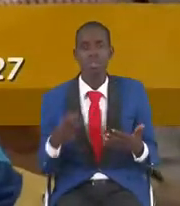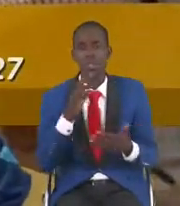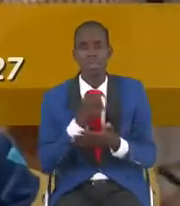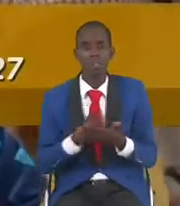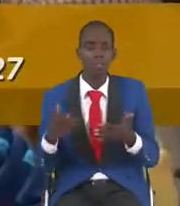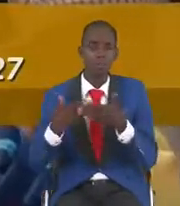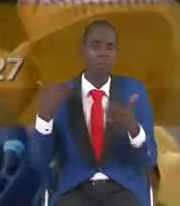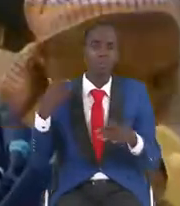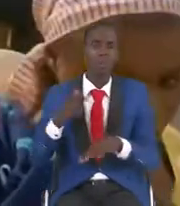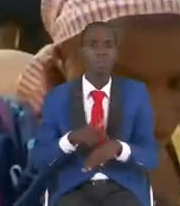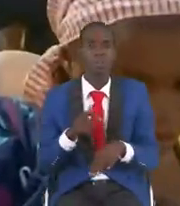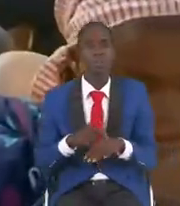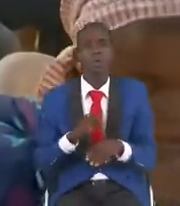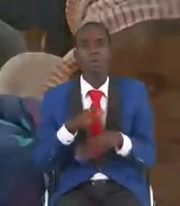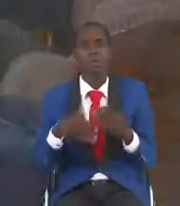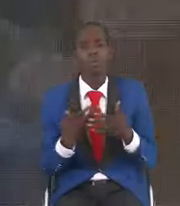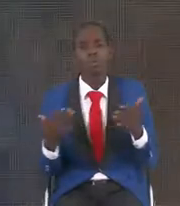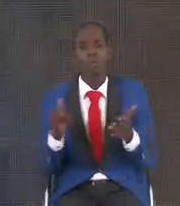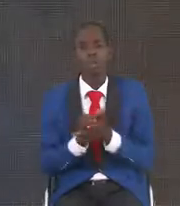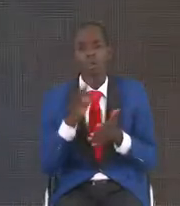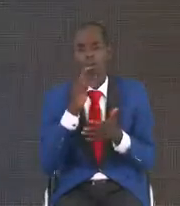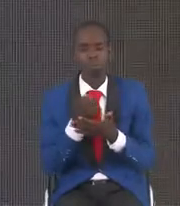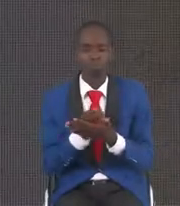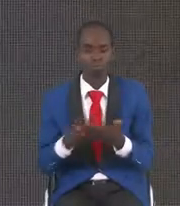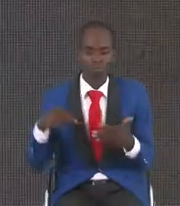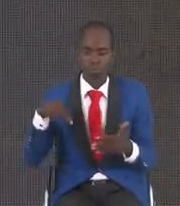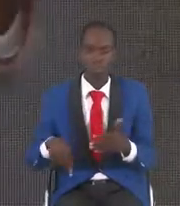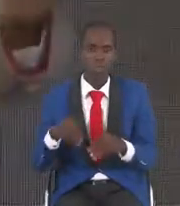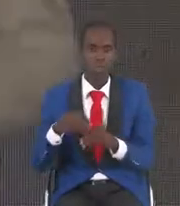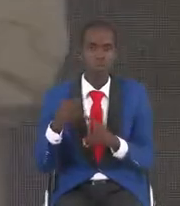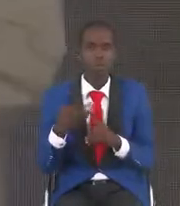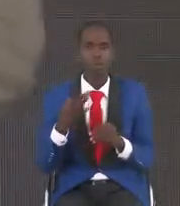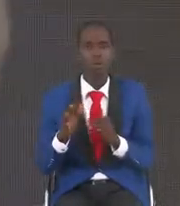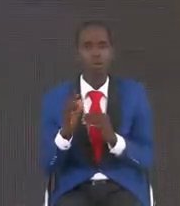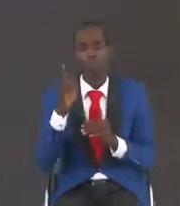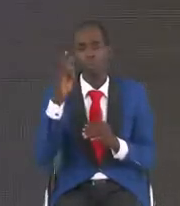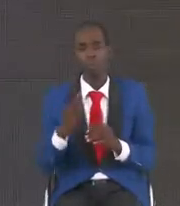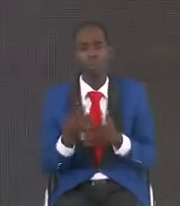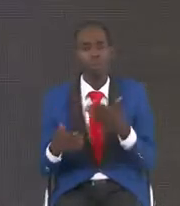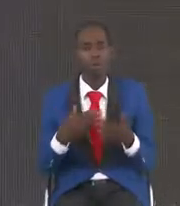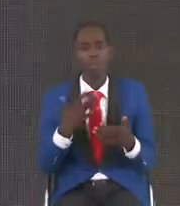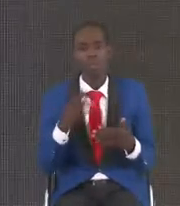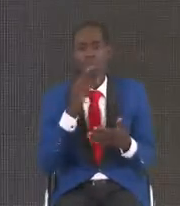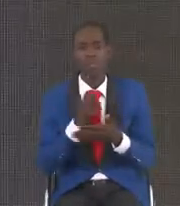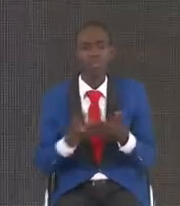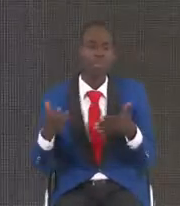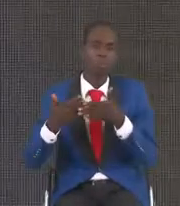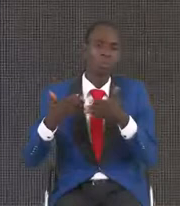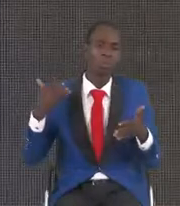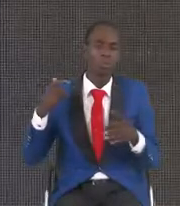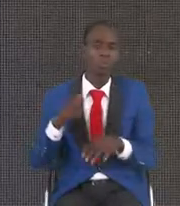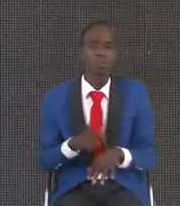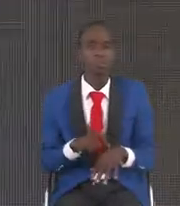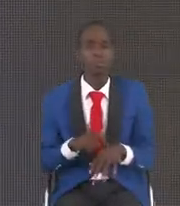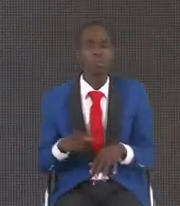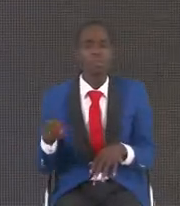aforetime, all the things that have been written down in the word of God, whatsoever things were written aforetime,